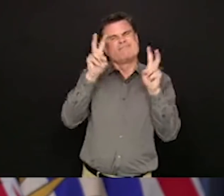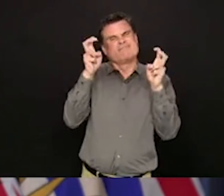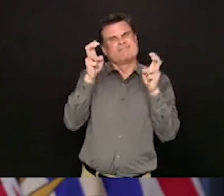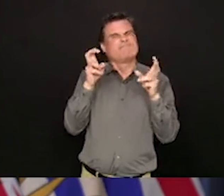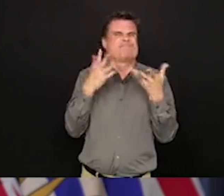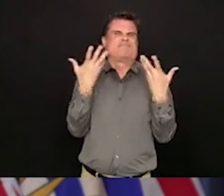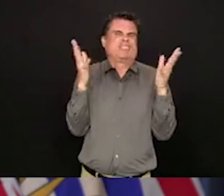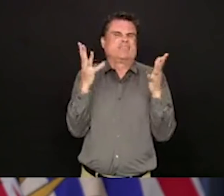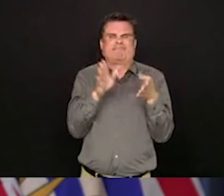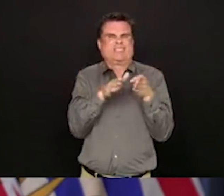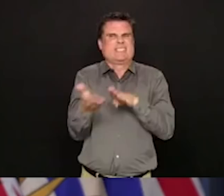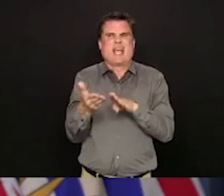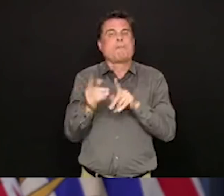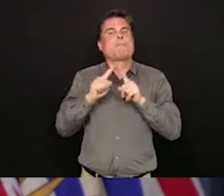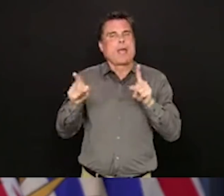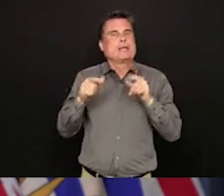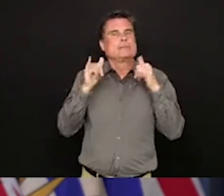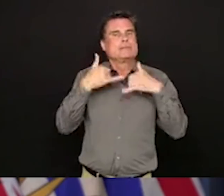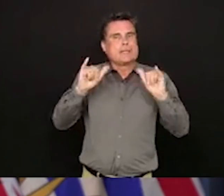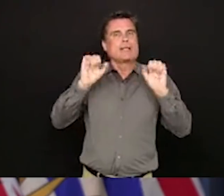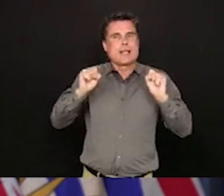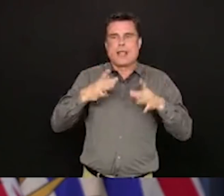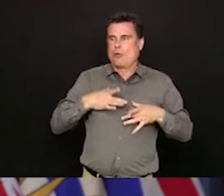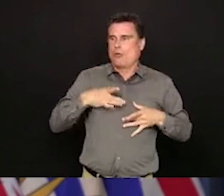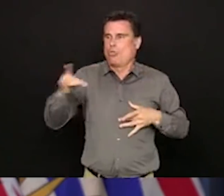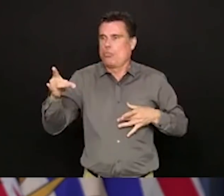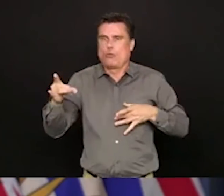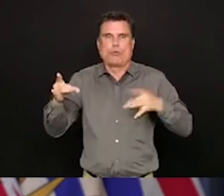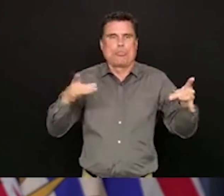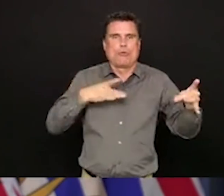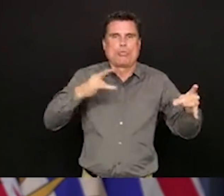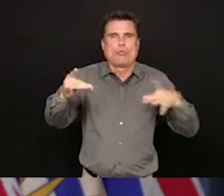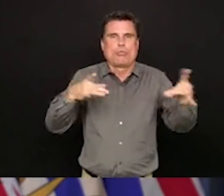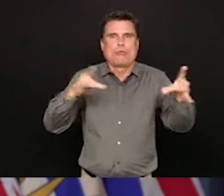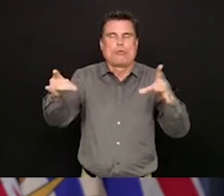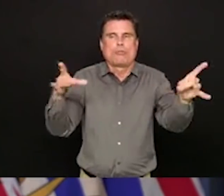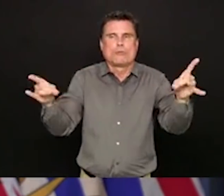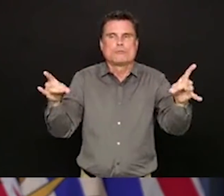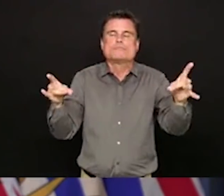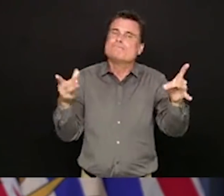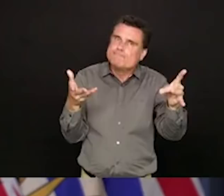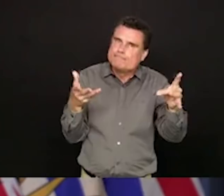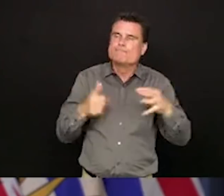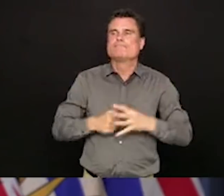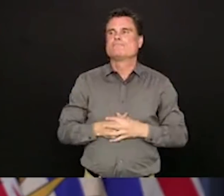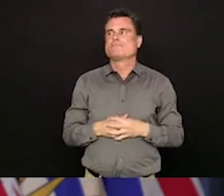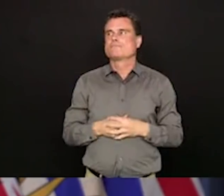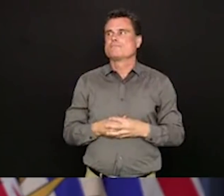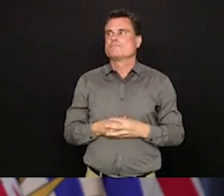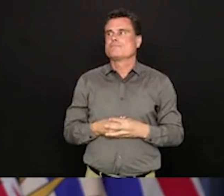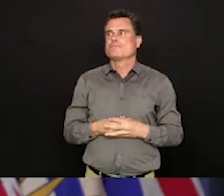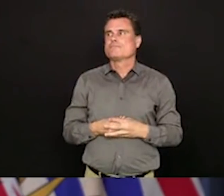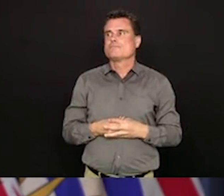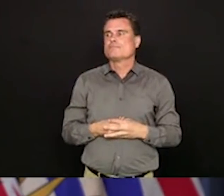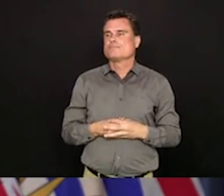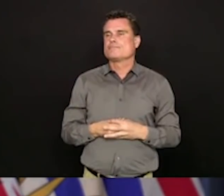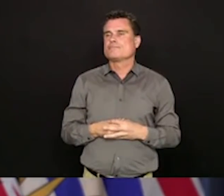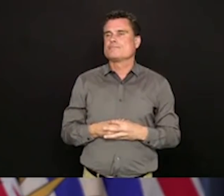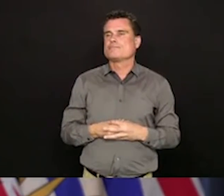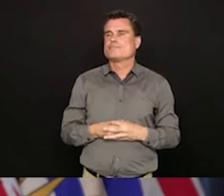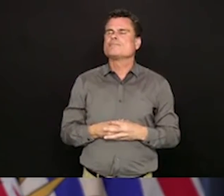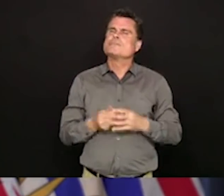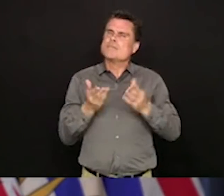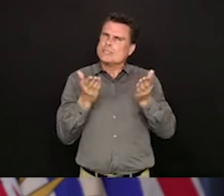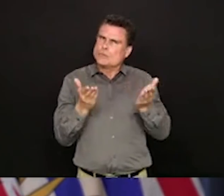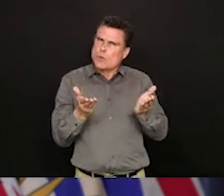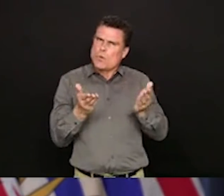So this is for people who have a mild illness, so which is a large proportion of the people in BC who've tested positive. So